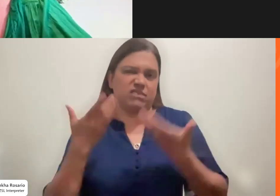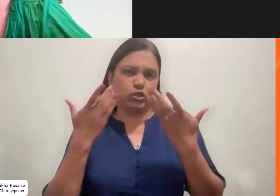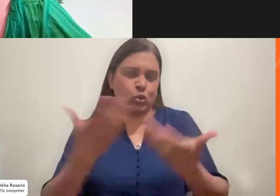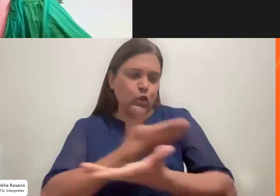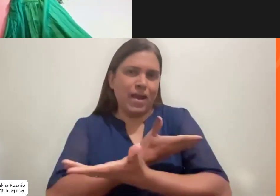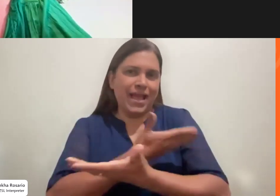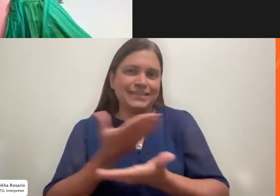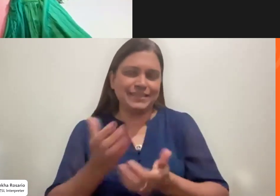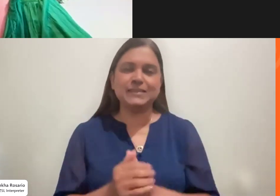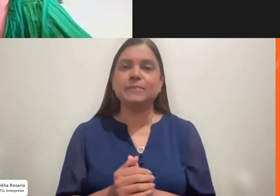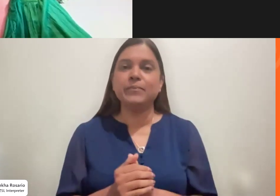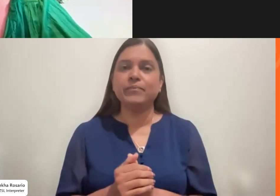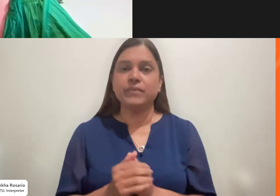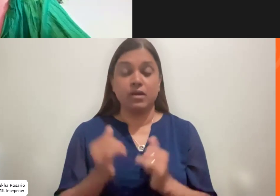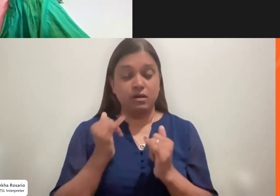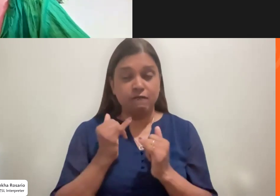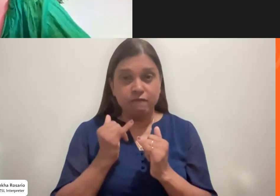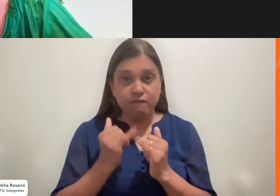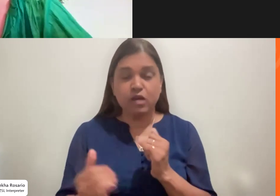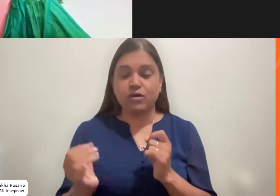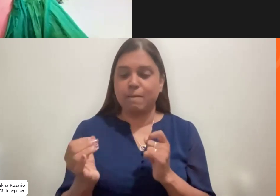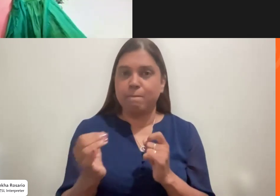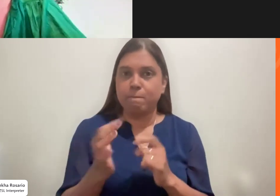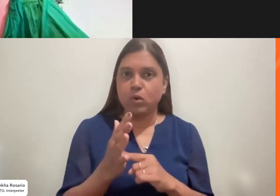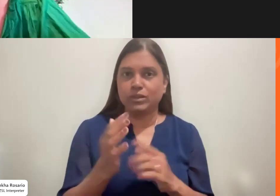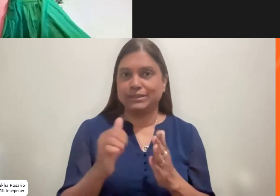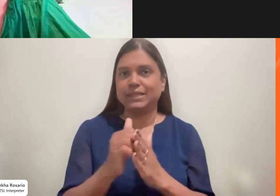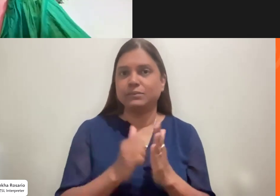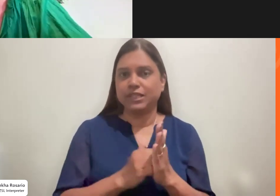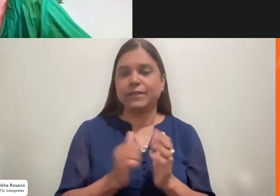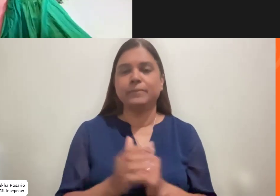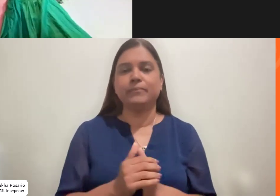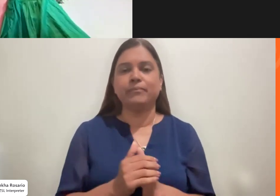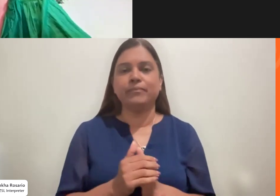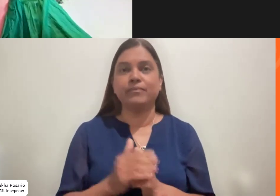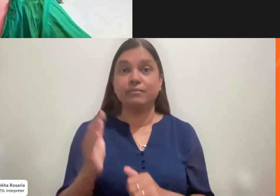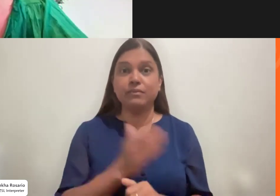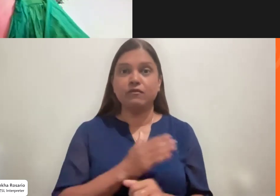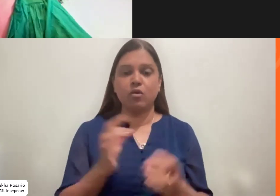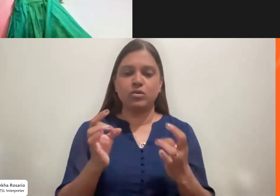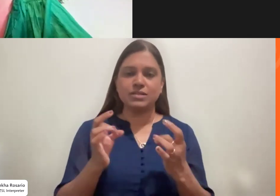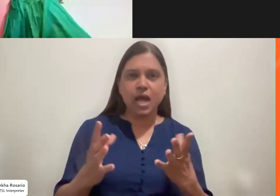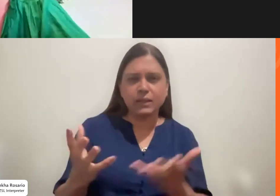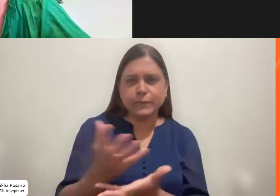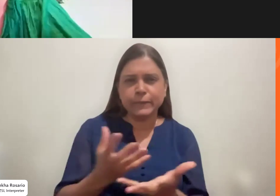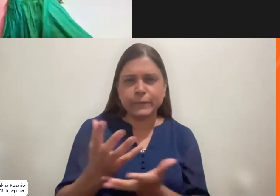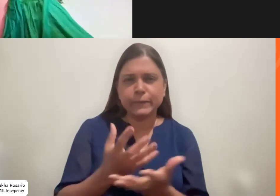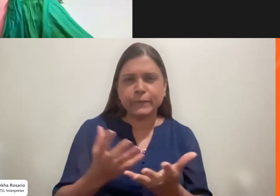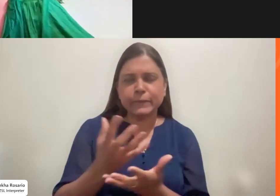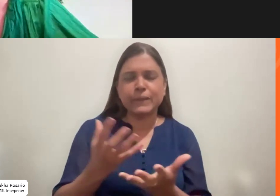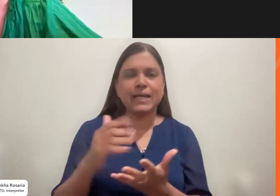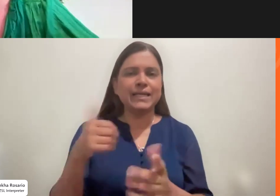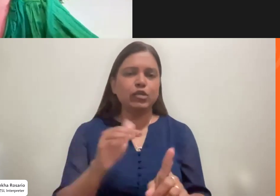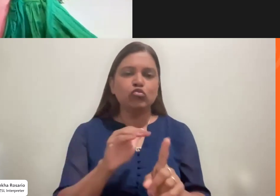This is a very important subject. But before we dive into our discussions, we have a few housekeeping